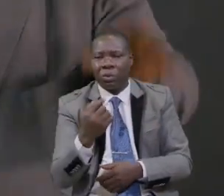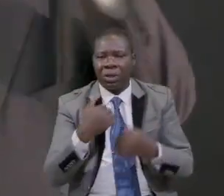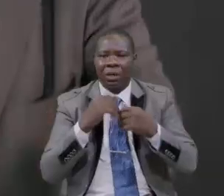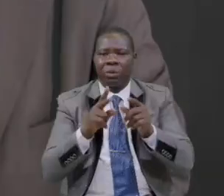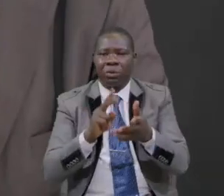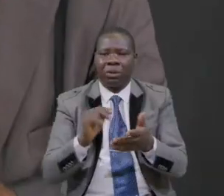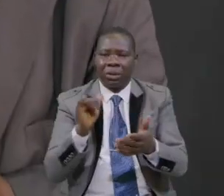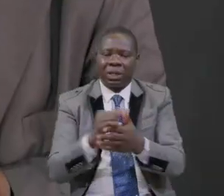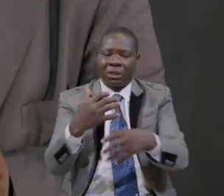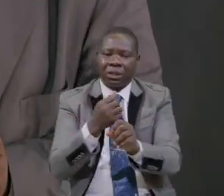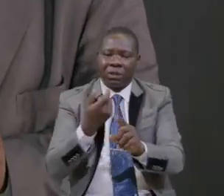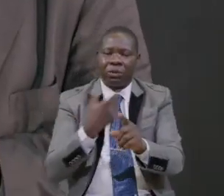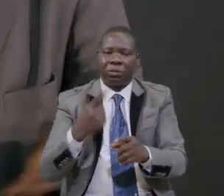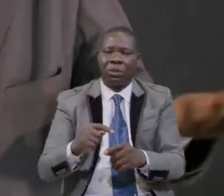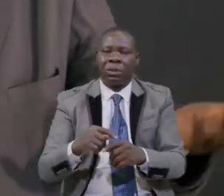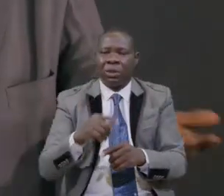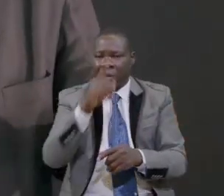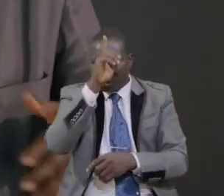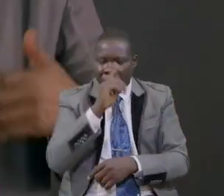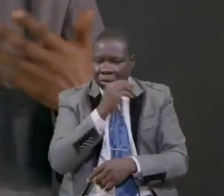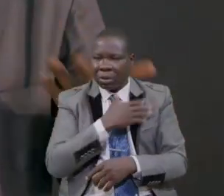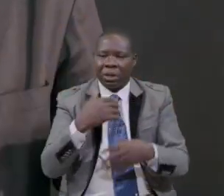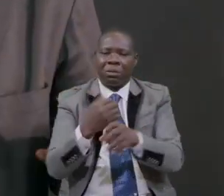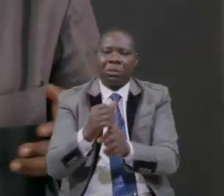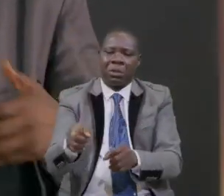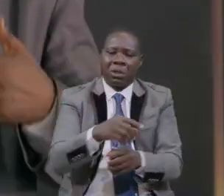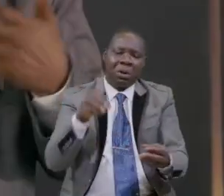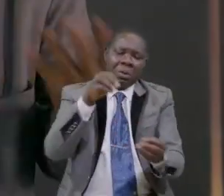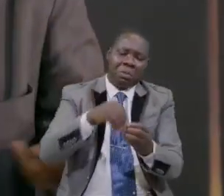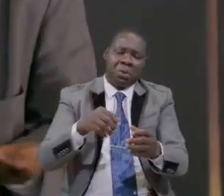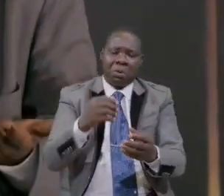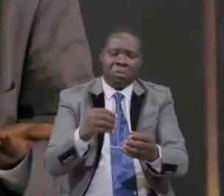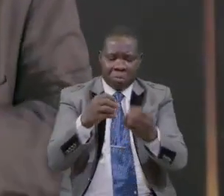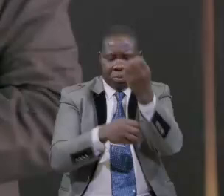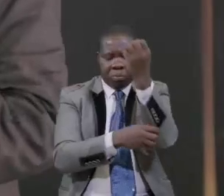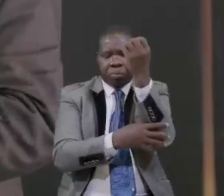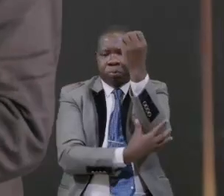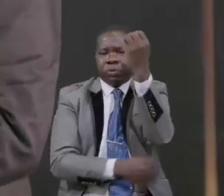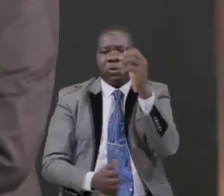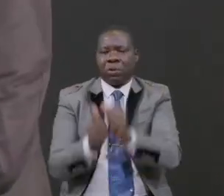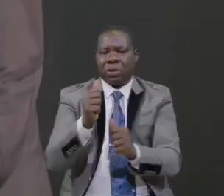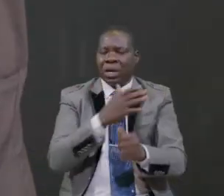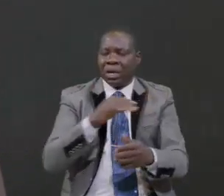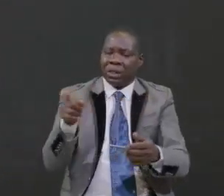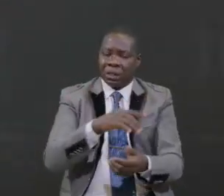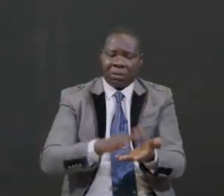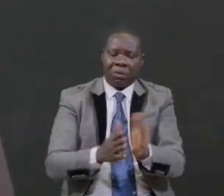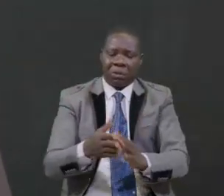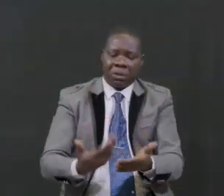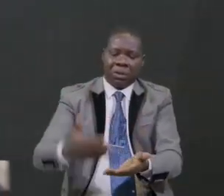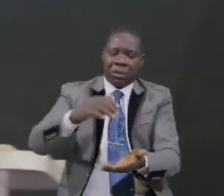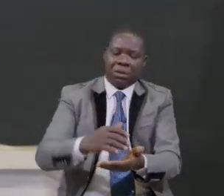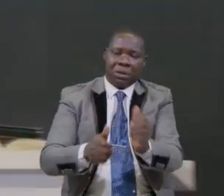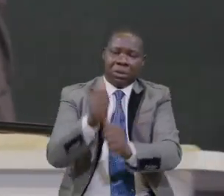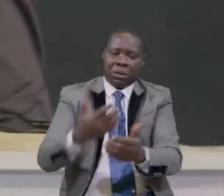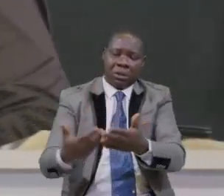and render them poorer. And they are getting richer and richer. The preachers of today,